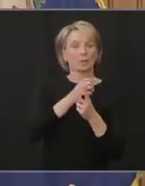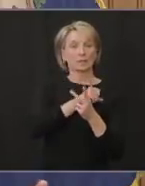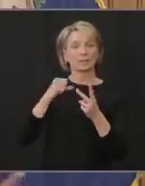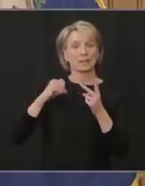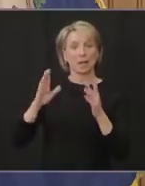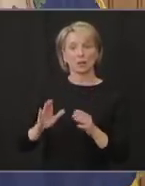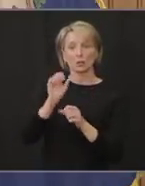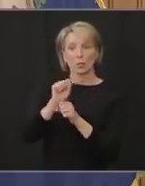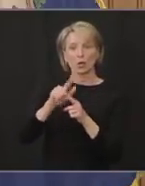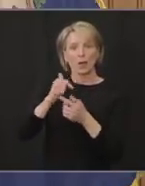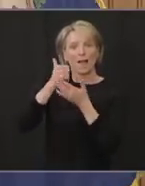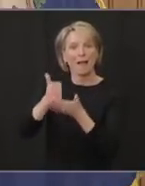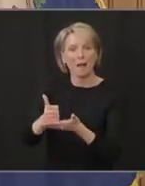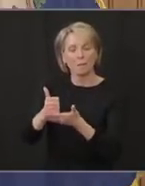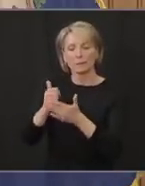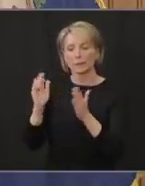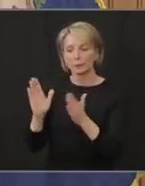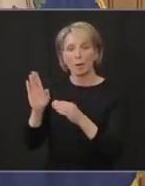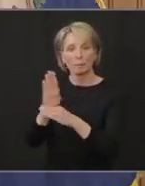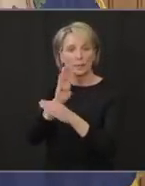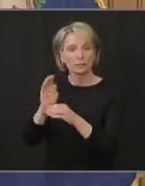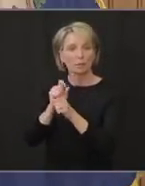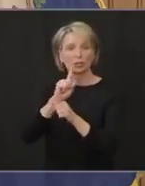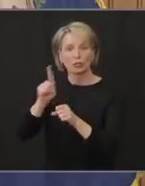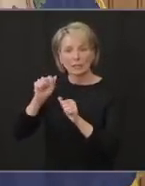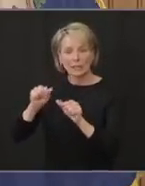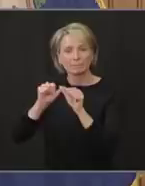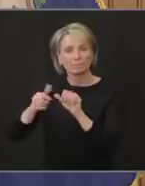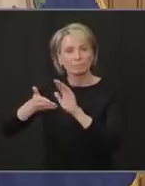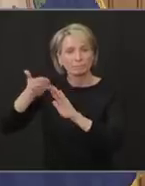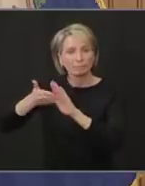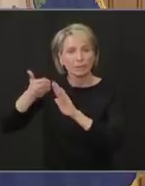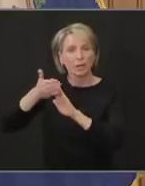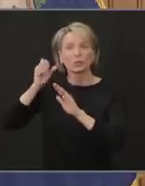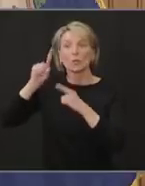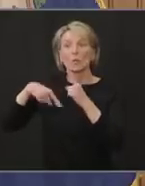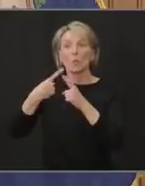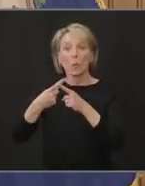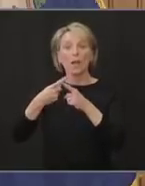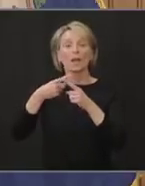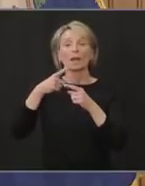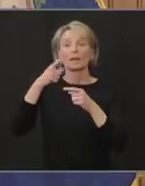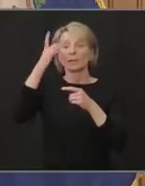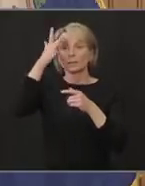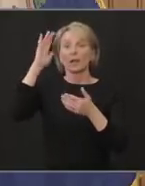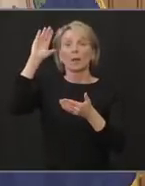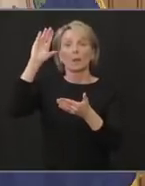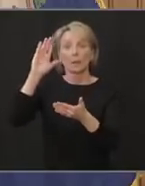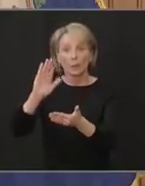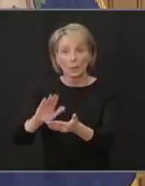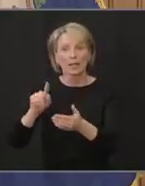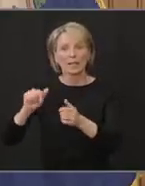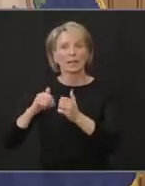our small businesses have an opportunity to stay intact so they can hit the ground running on the backside of this. But in the meantime, let's solve this public